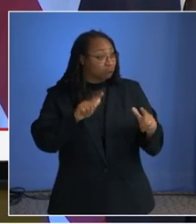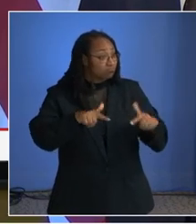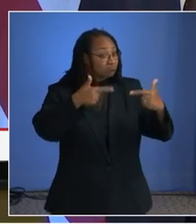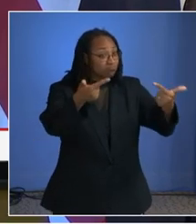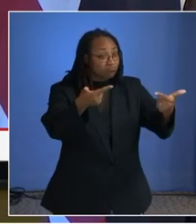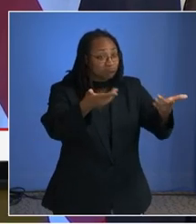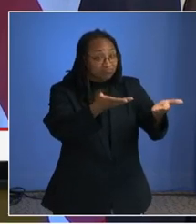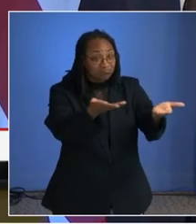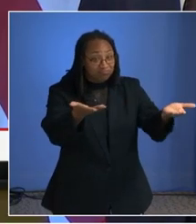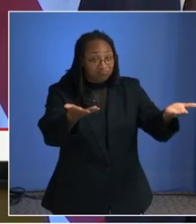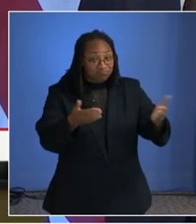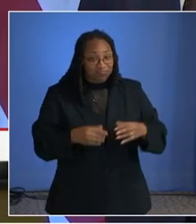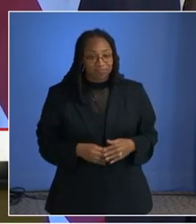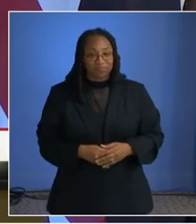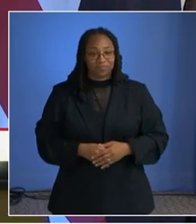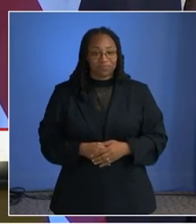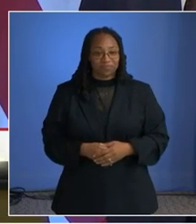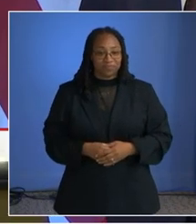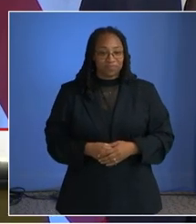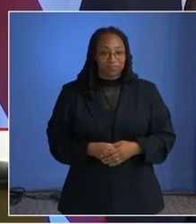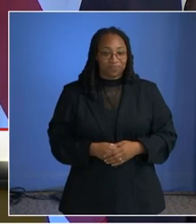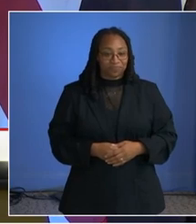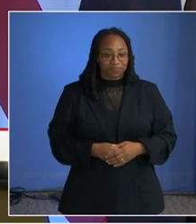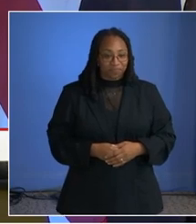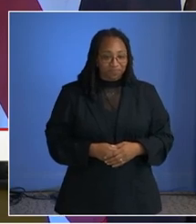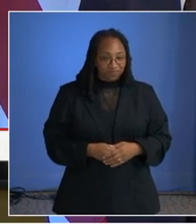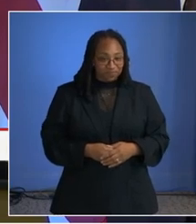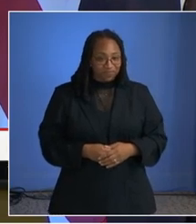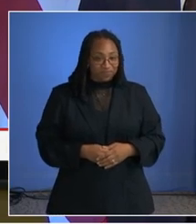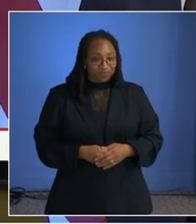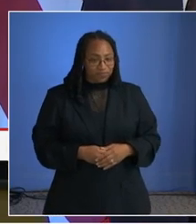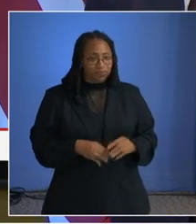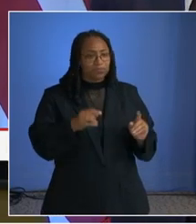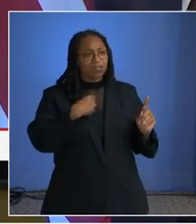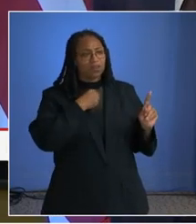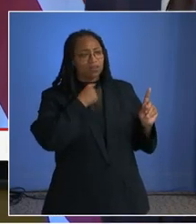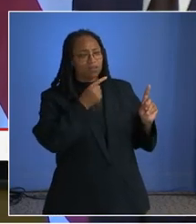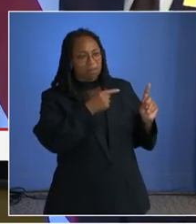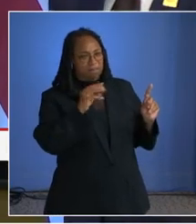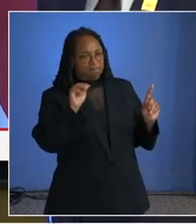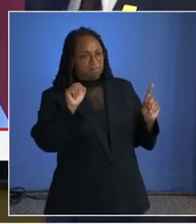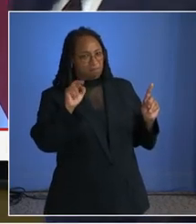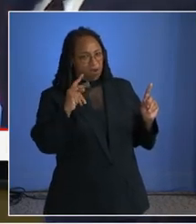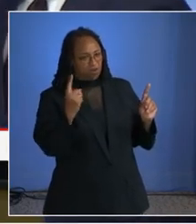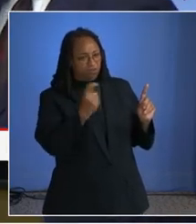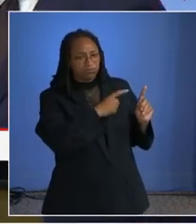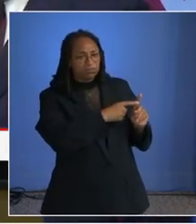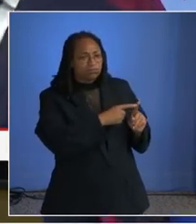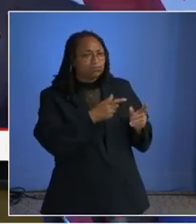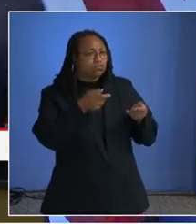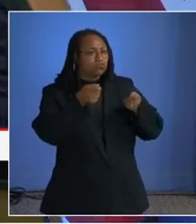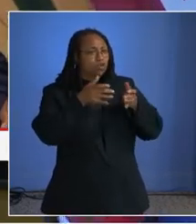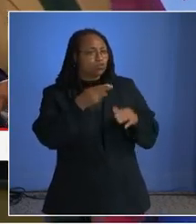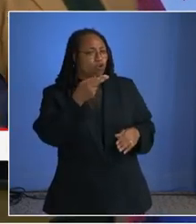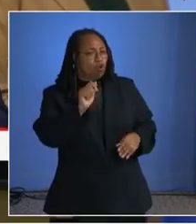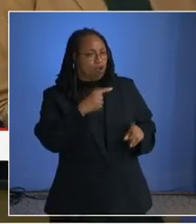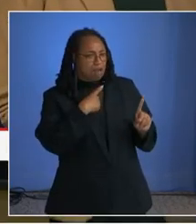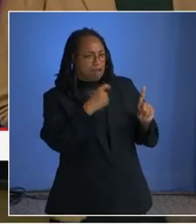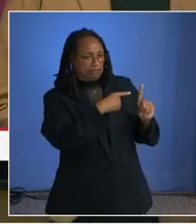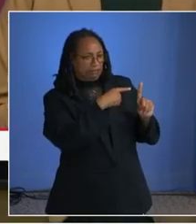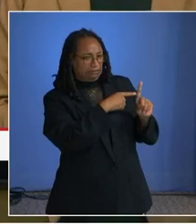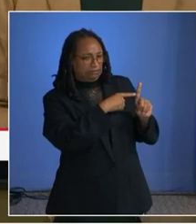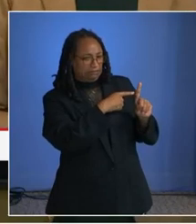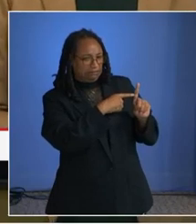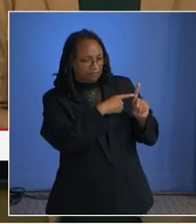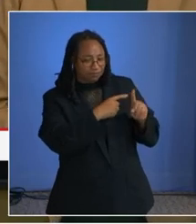you cited for us, the 7,000 plus hires that you've made, is that this calendar year? Yes, sir. That is